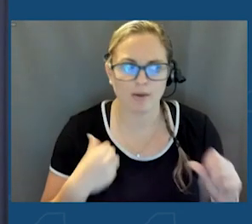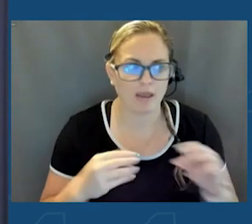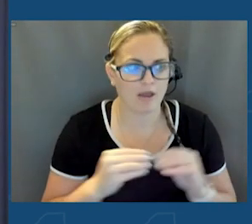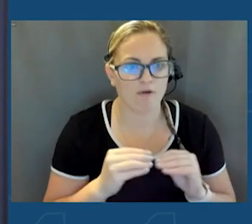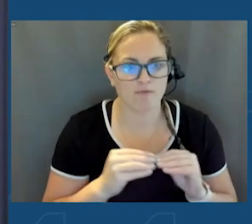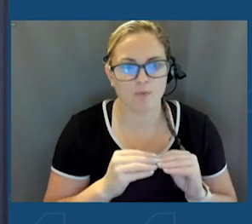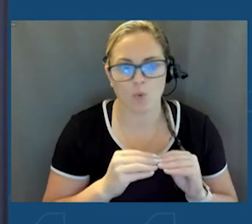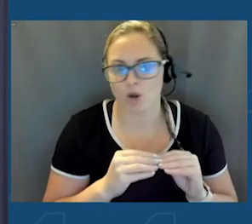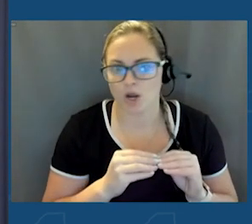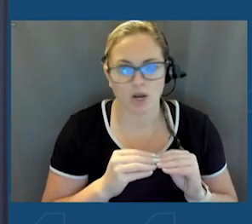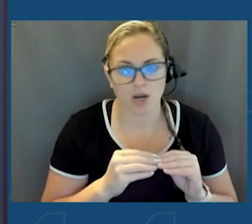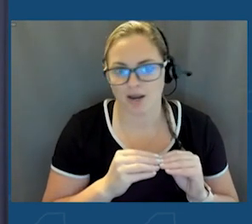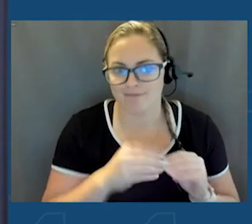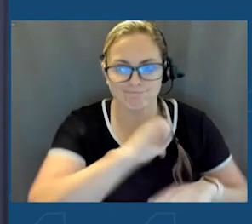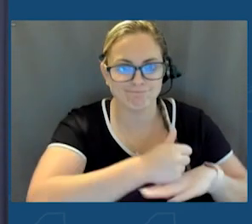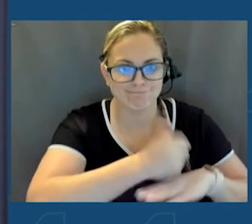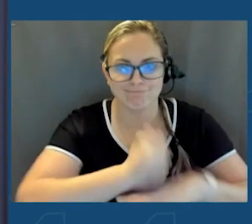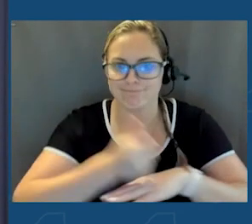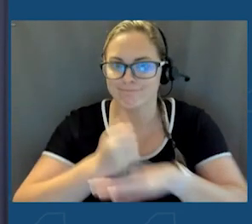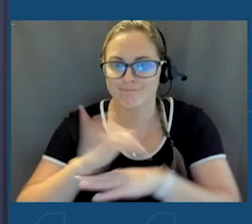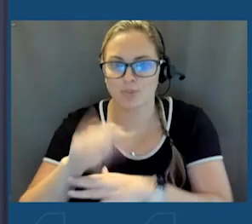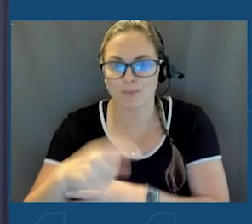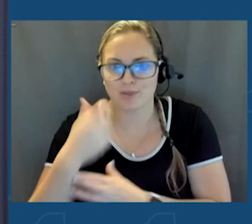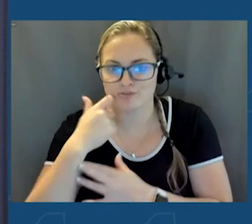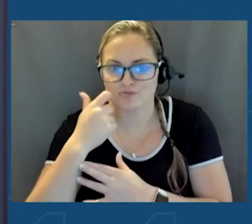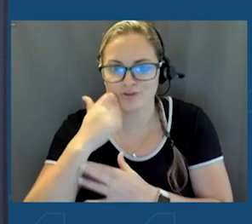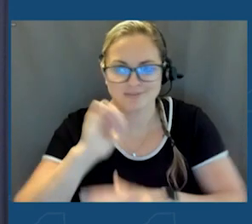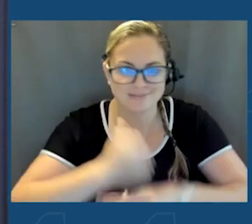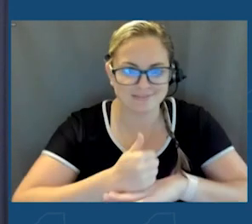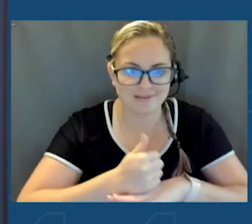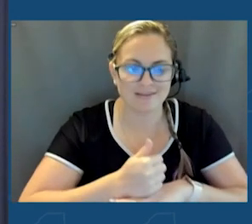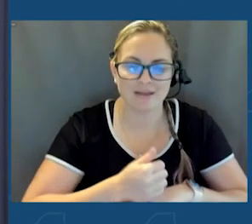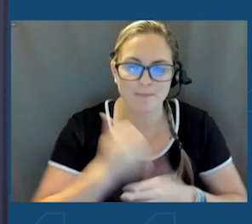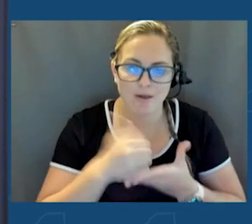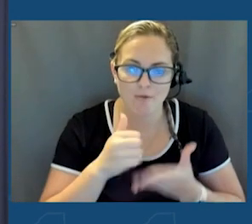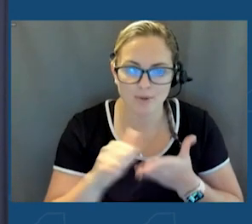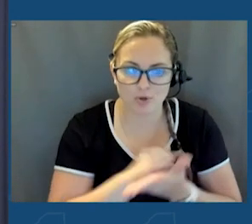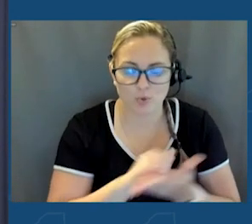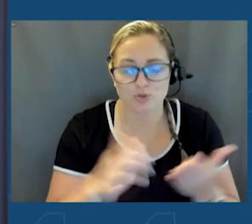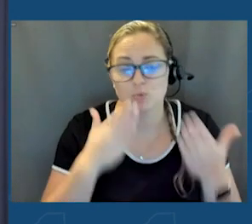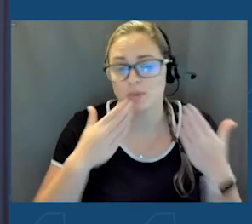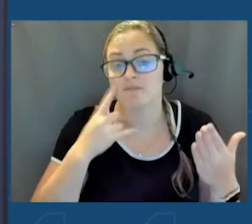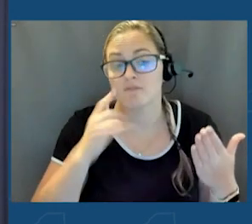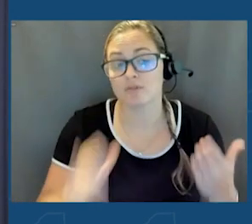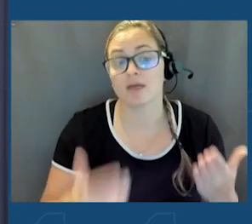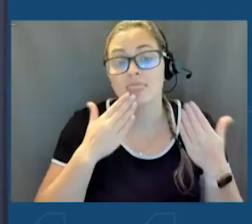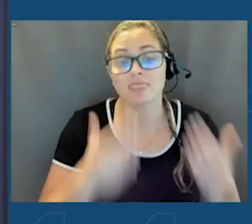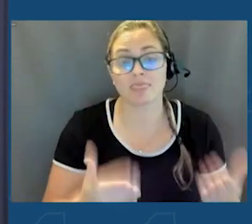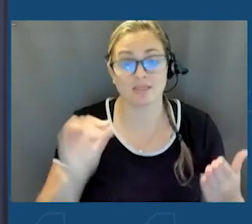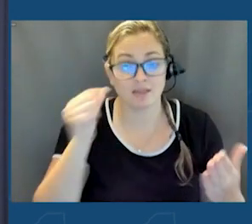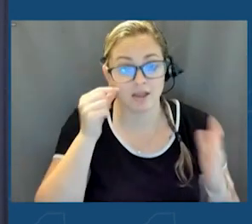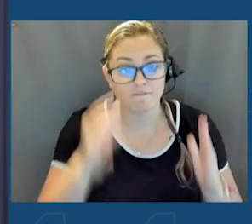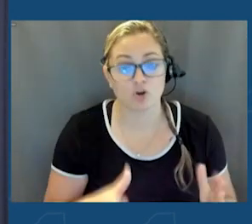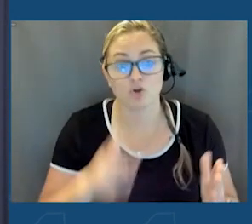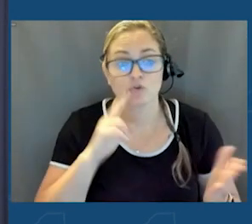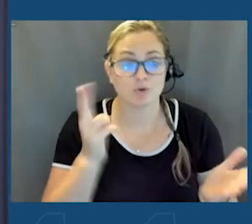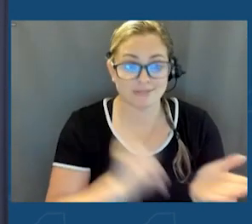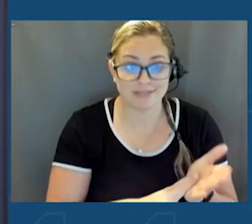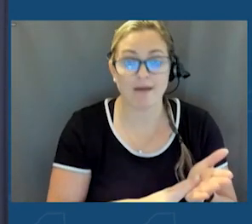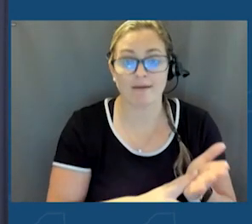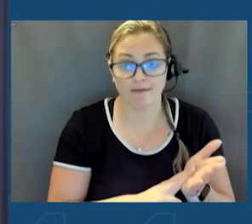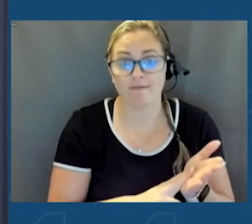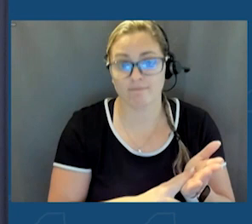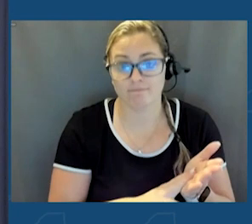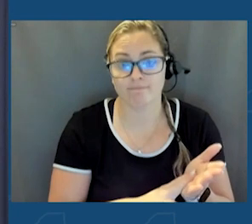than anyone from the bills that you are producing helping New Yorkers, and we want to thank you for that, and we want to thank the governor for signing this